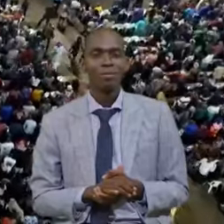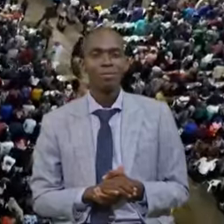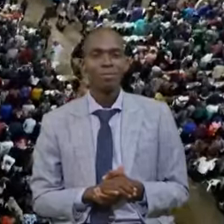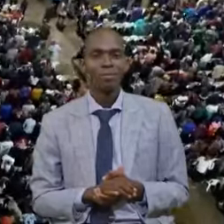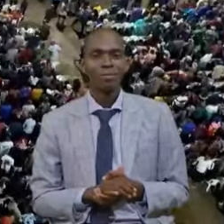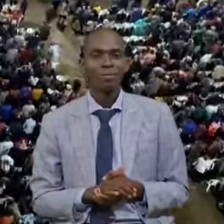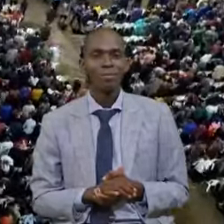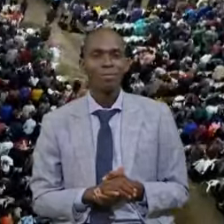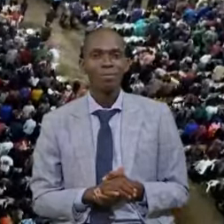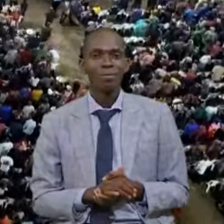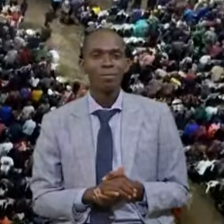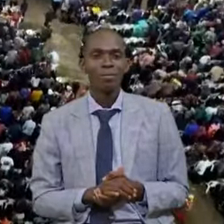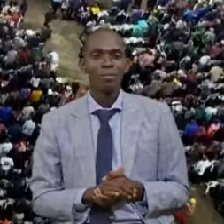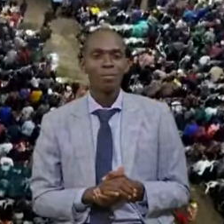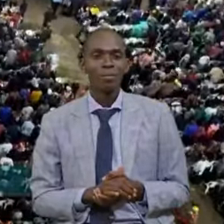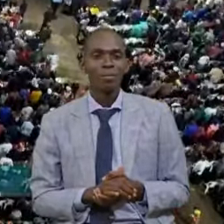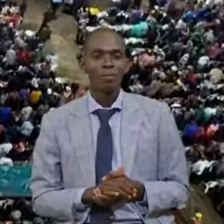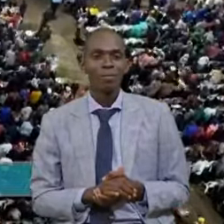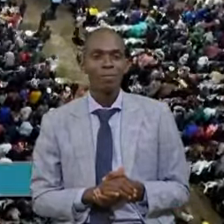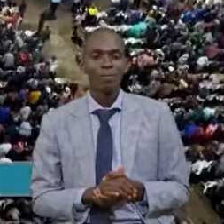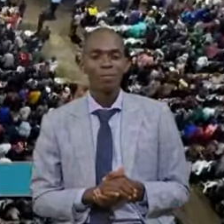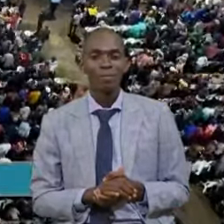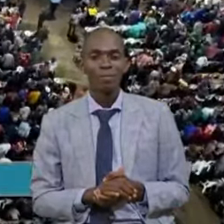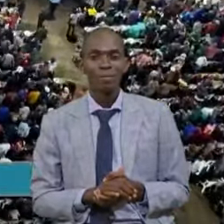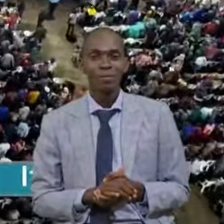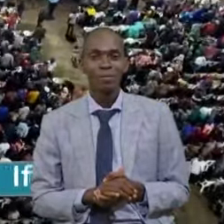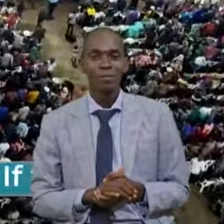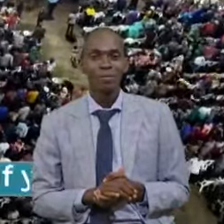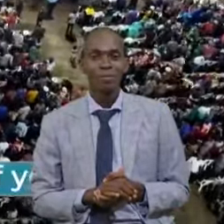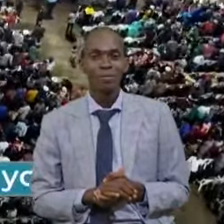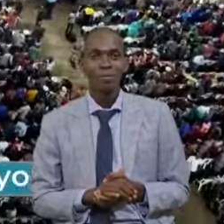Open your eyes and see the manifestation. Clap for Jesus.